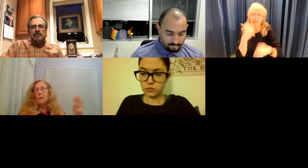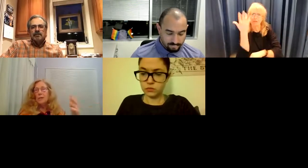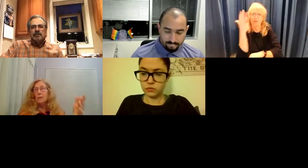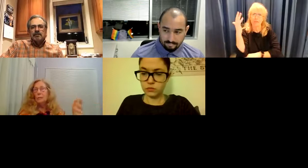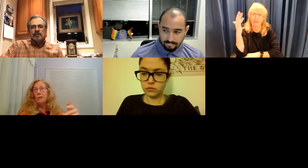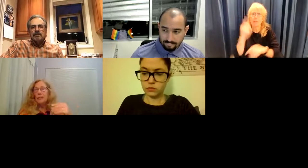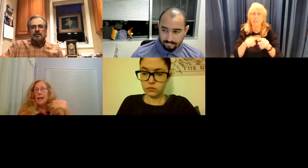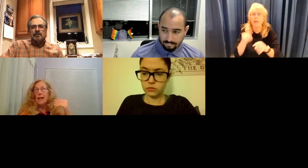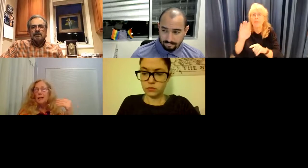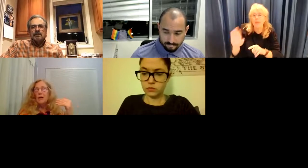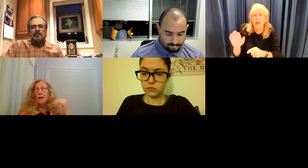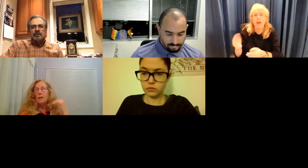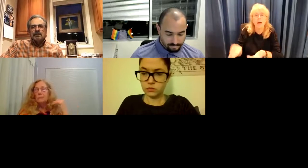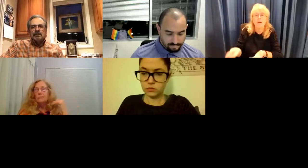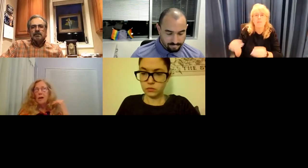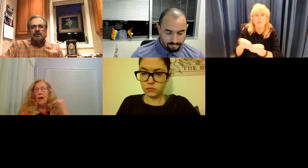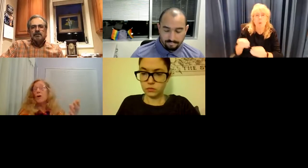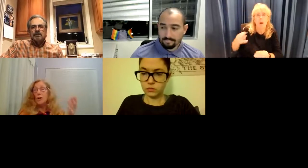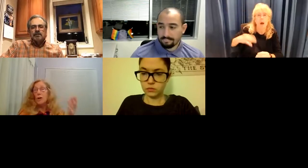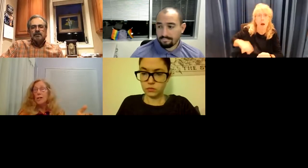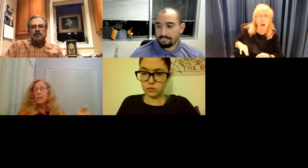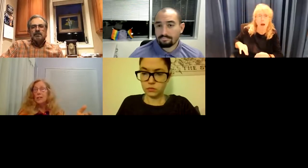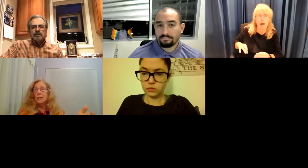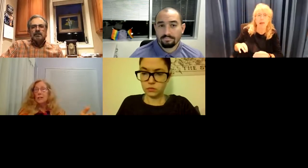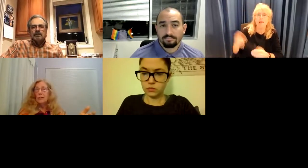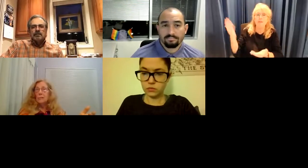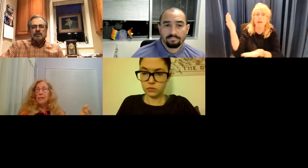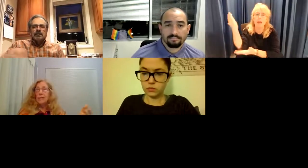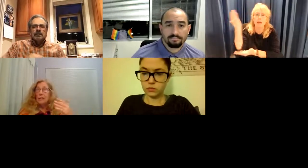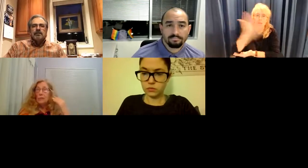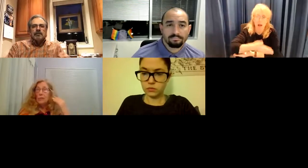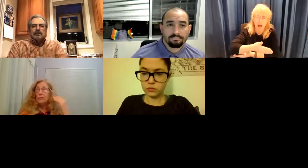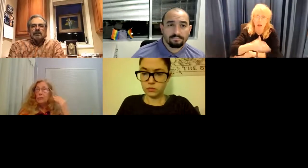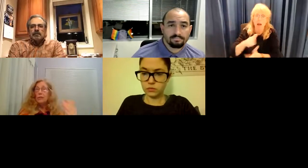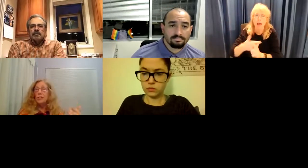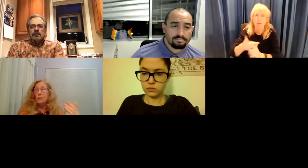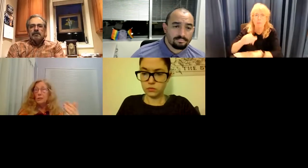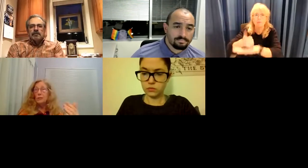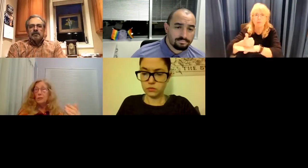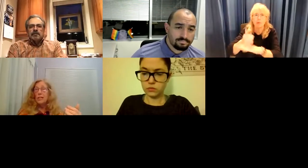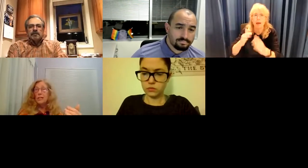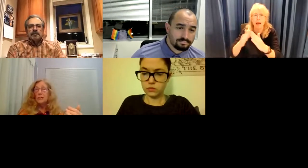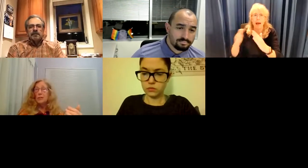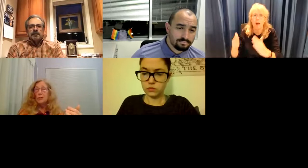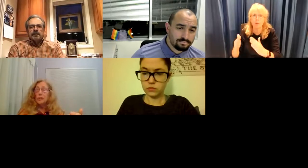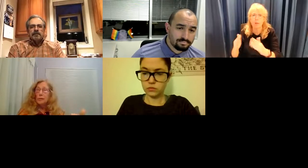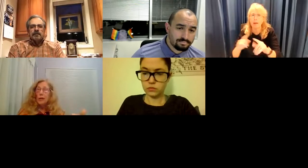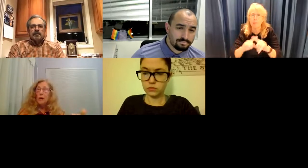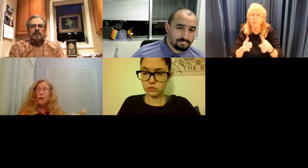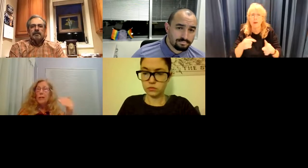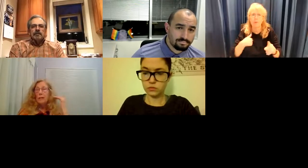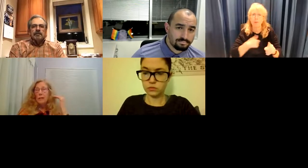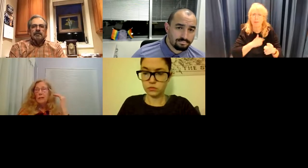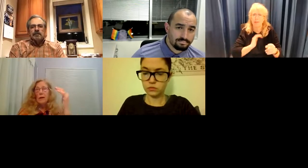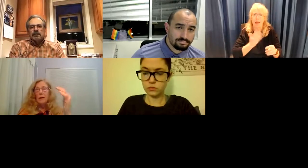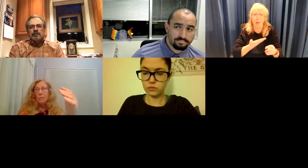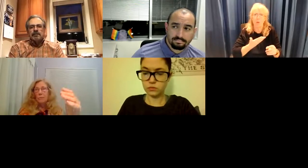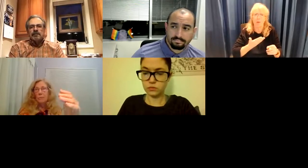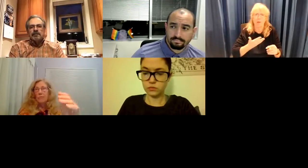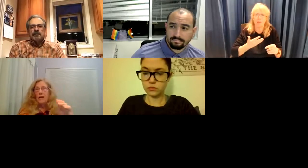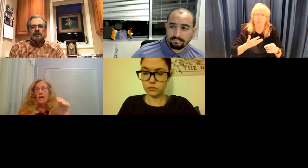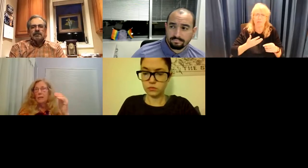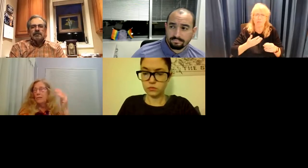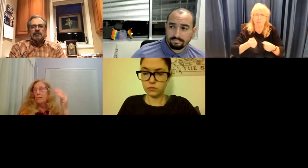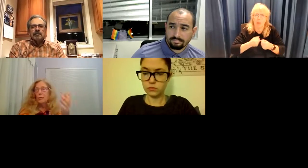them to do it, but it's at our cost, because we're losing those trees that are sequestering carbon, that